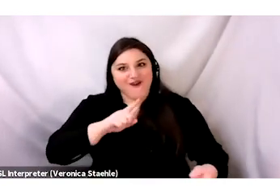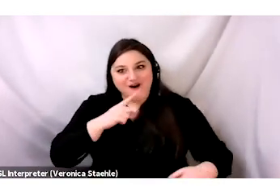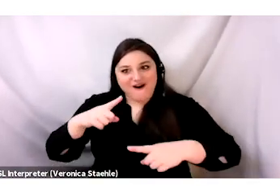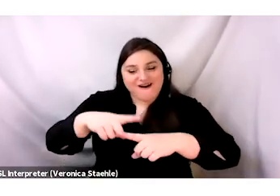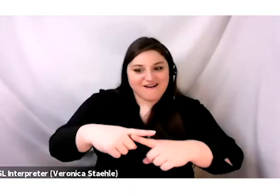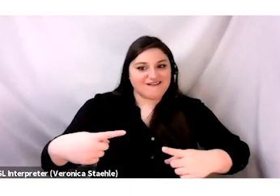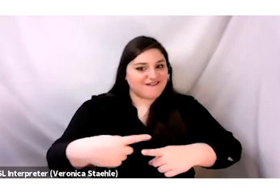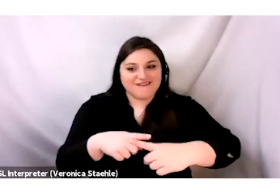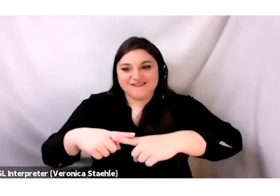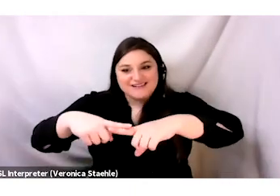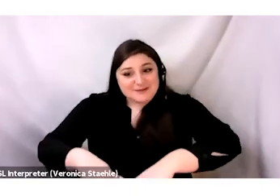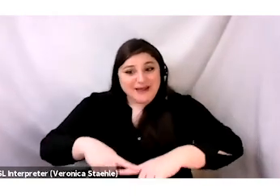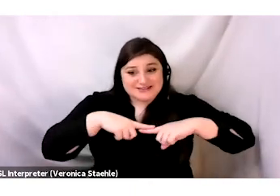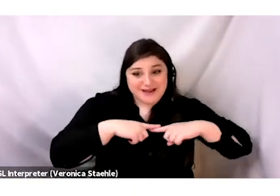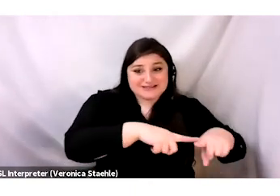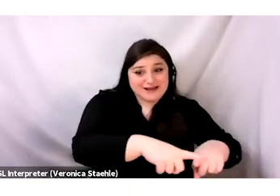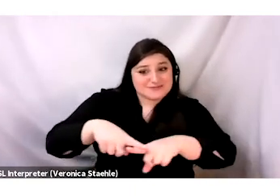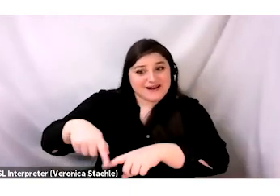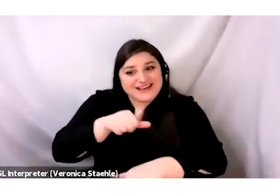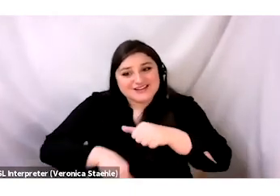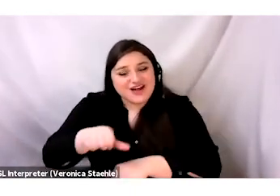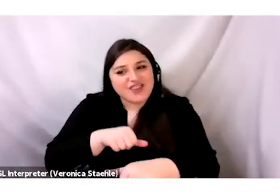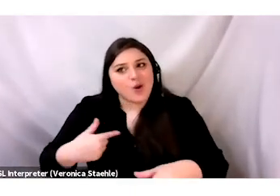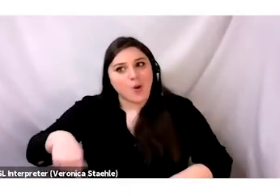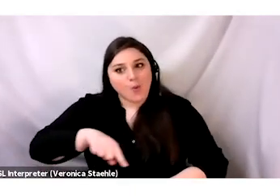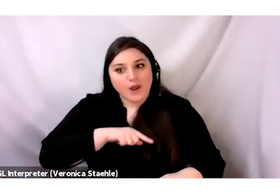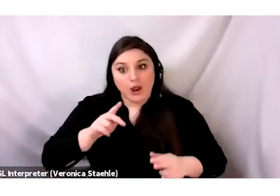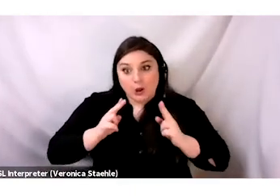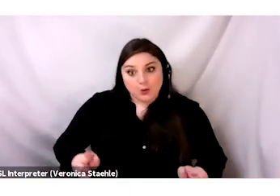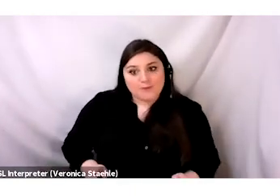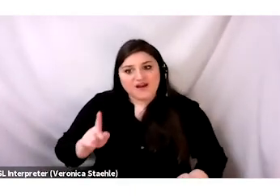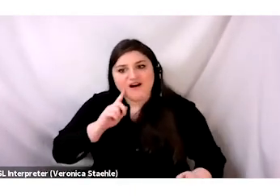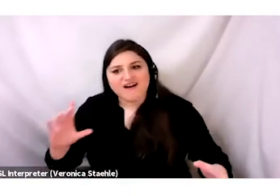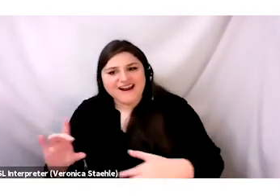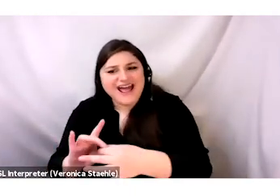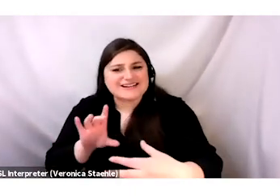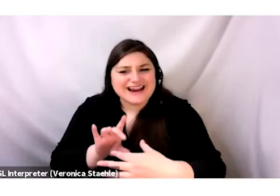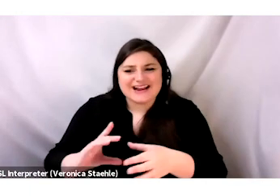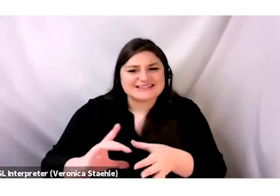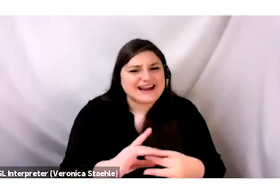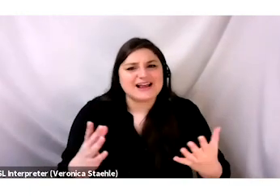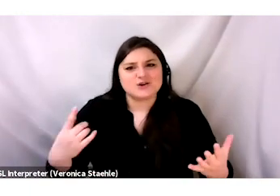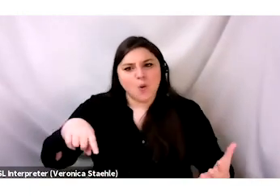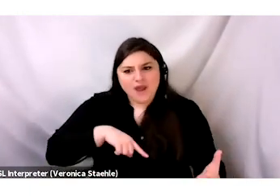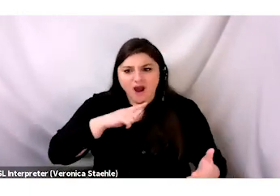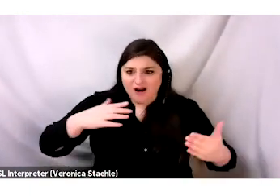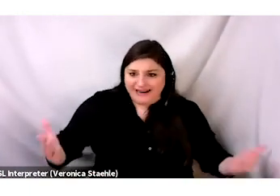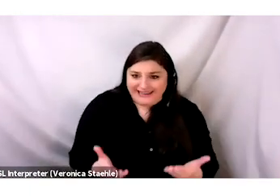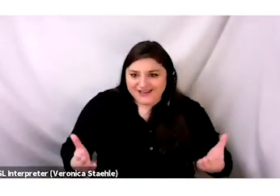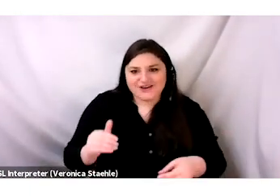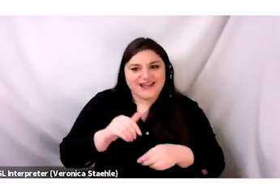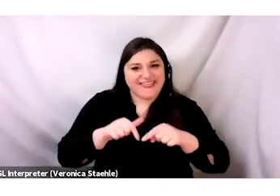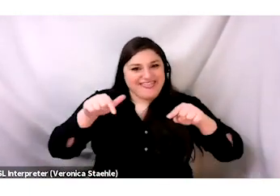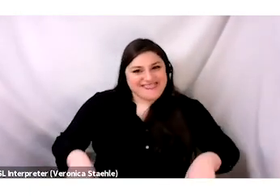physical, our reality is more than our physical reality, our physical body, which is bound by limits of time and space and everything else.